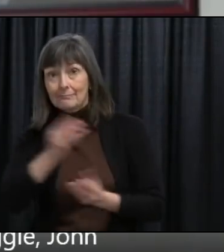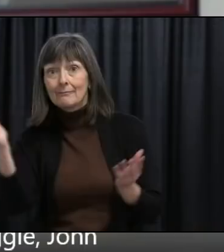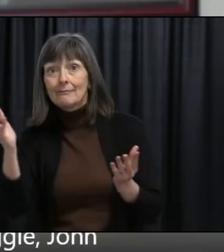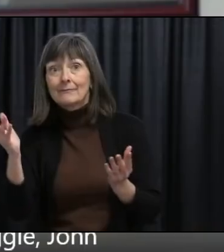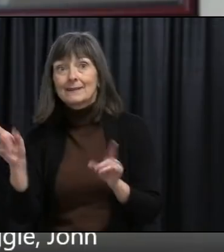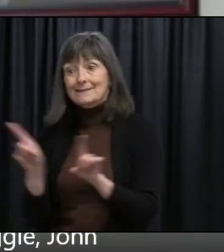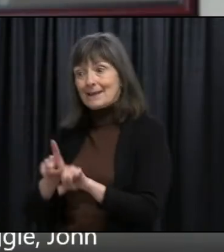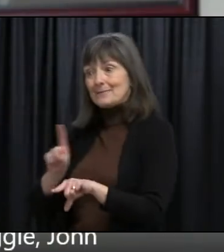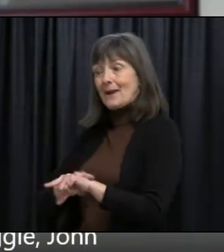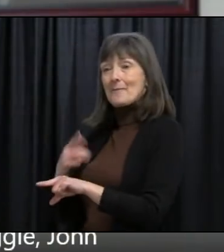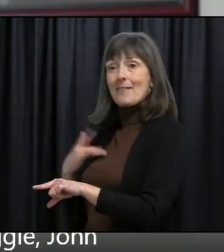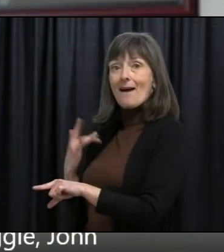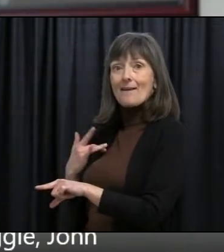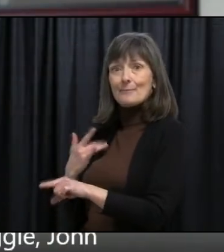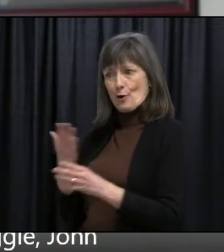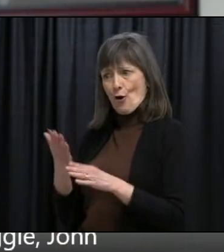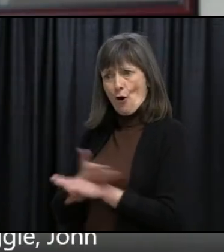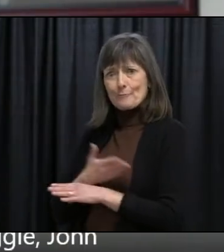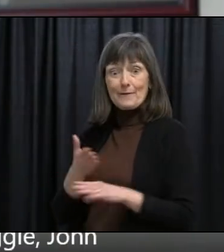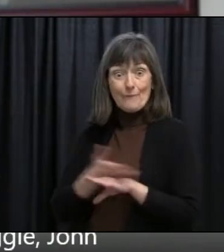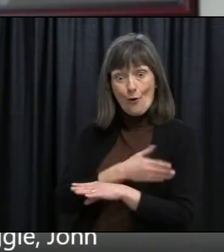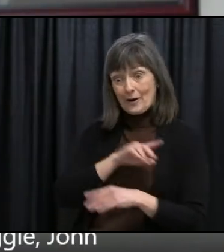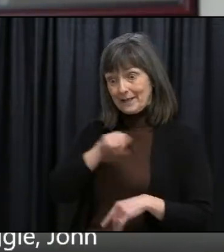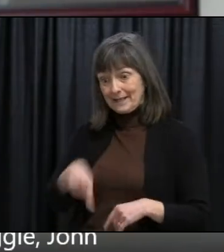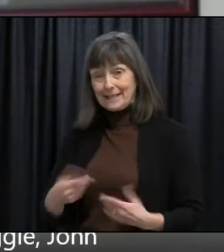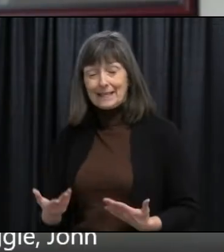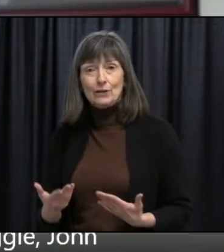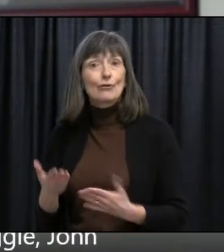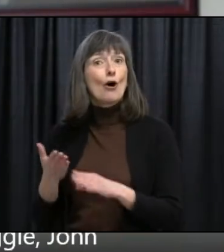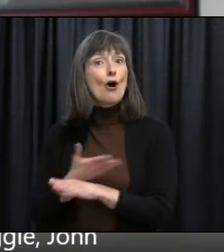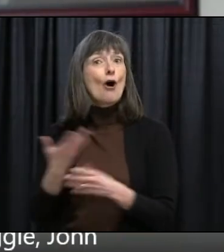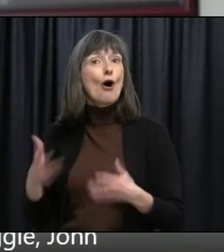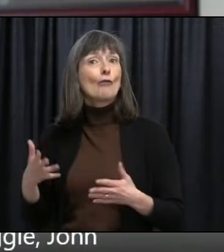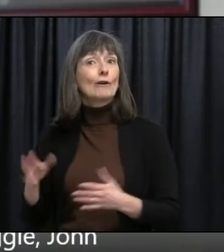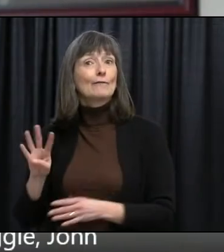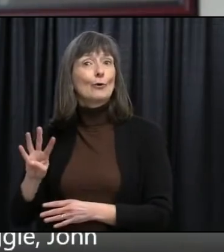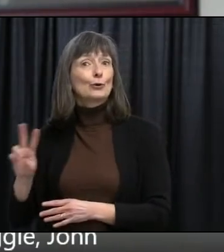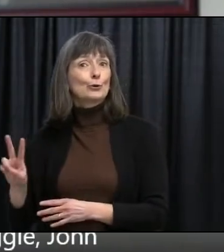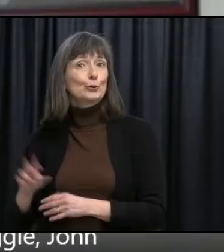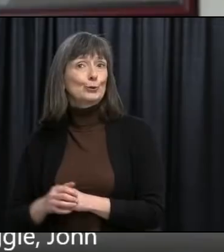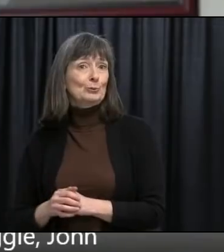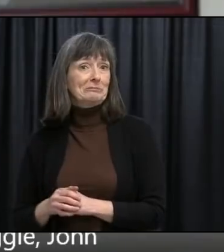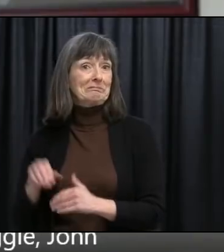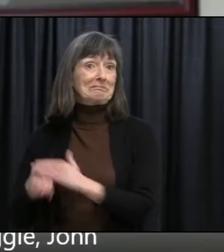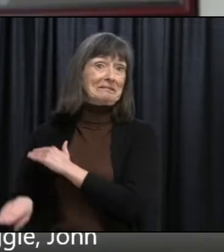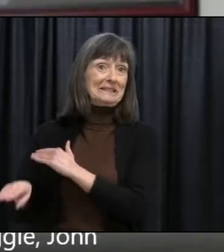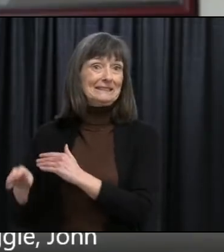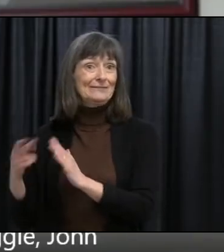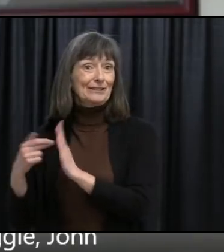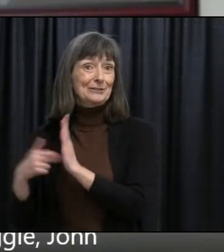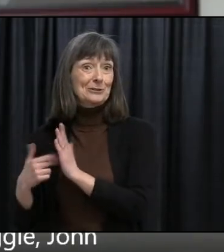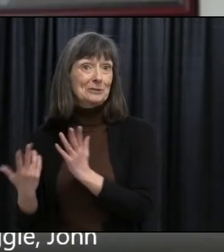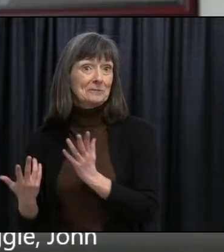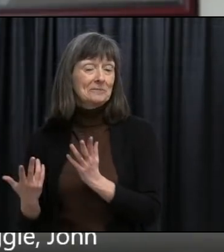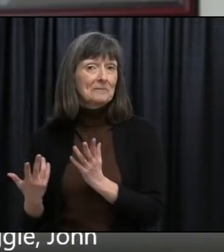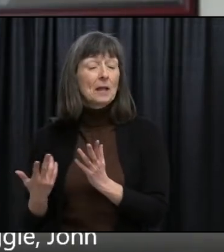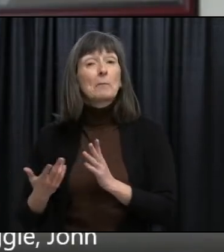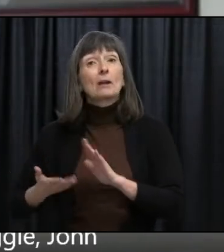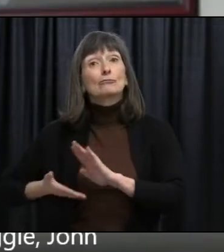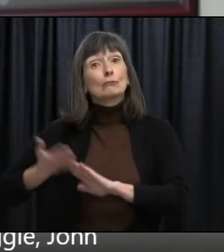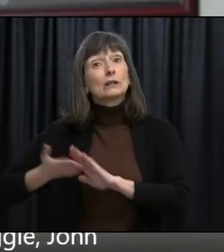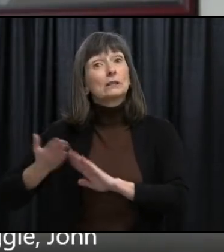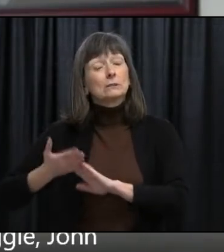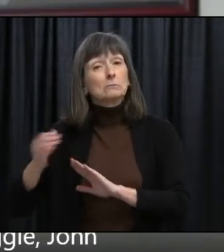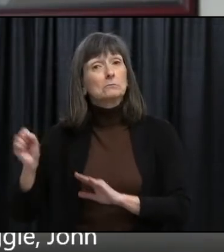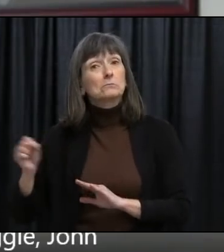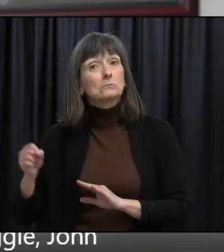public. So whether or not there's maybe there's some last-minute tweaking, but it has been up and running because I checked on it